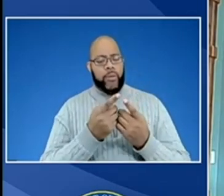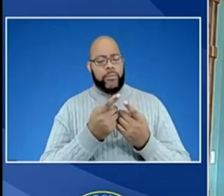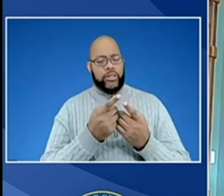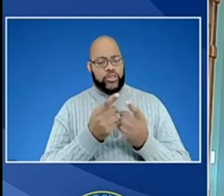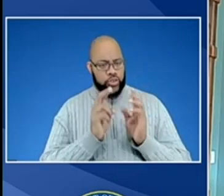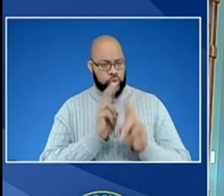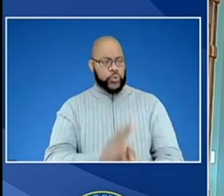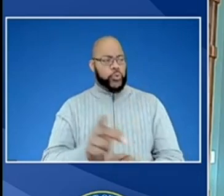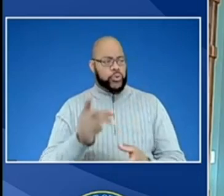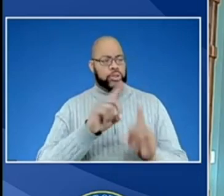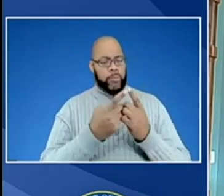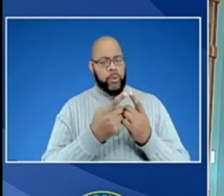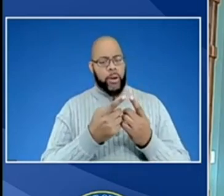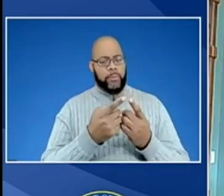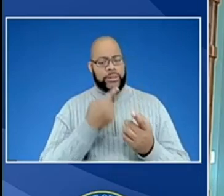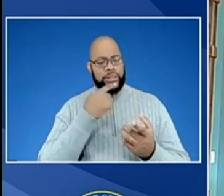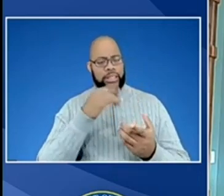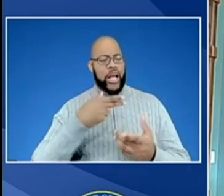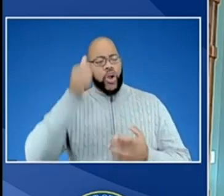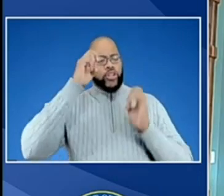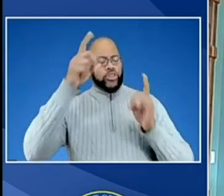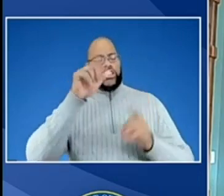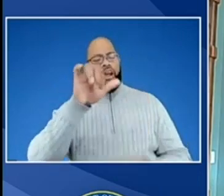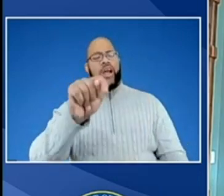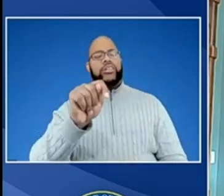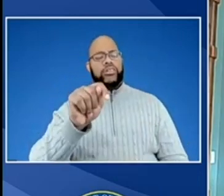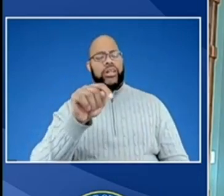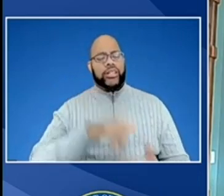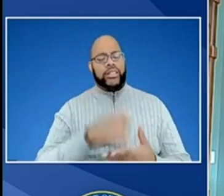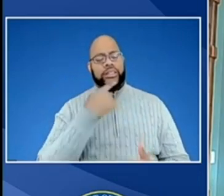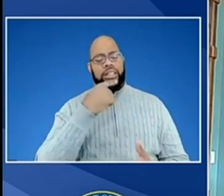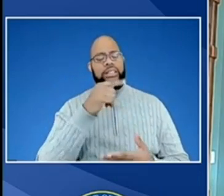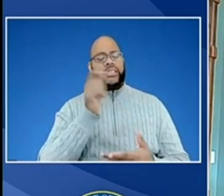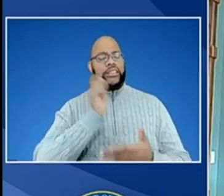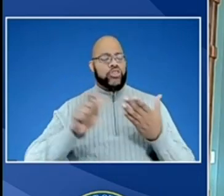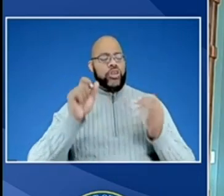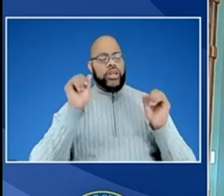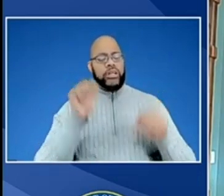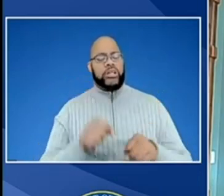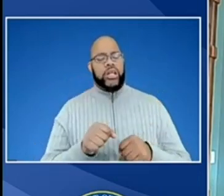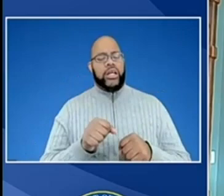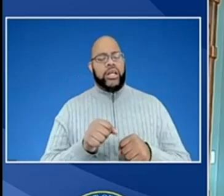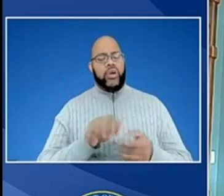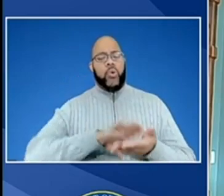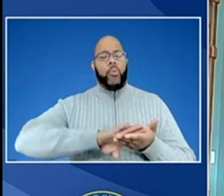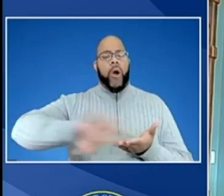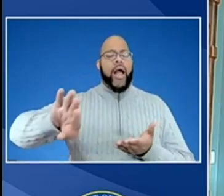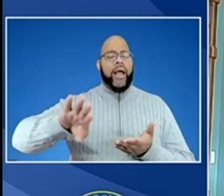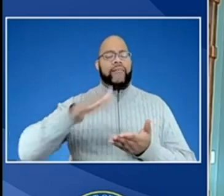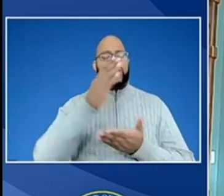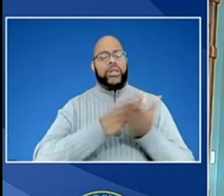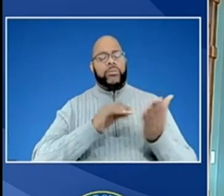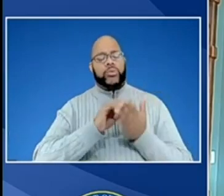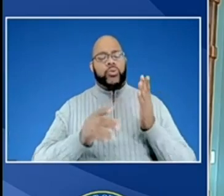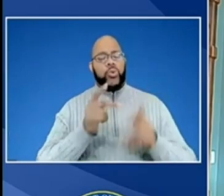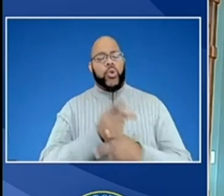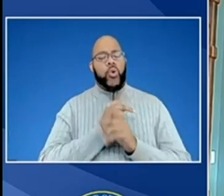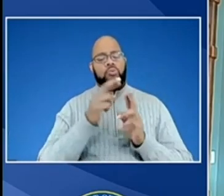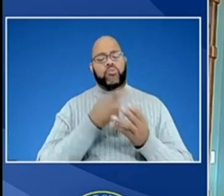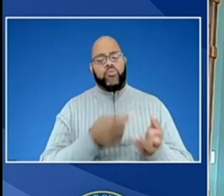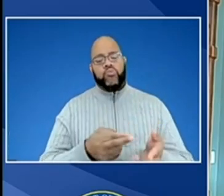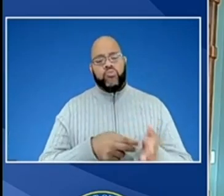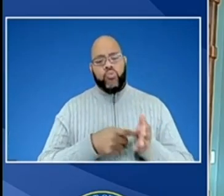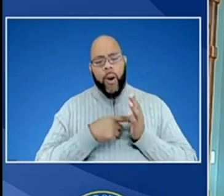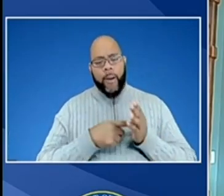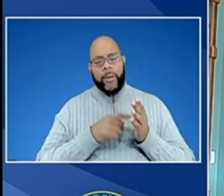So the department has invoked the Higher Education Act, which states that the secretary can, quote, waive certain student loan requirements. But